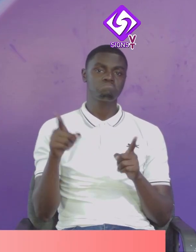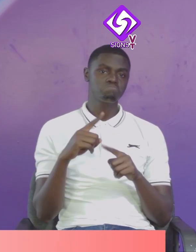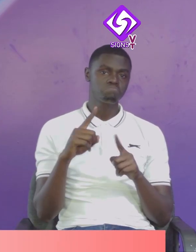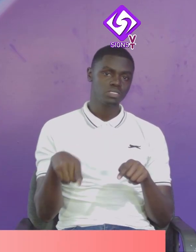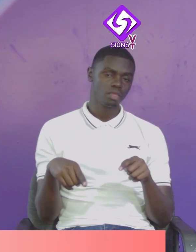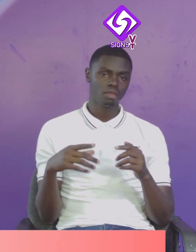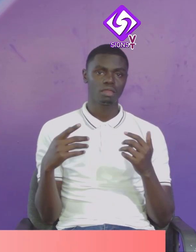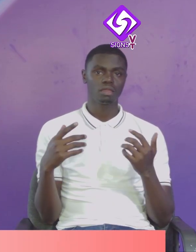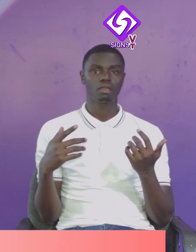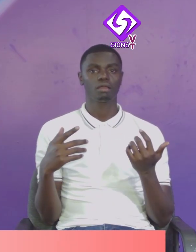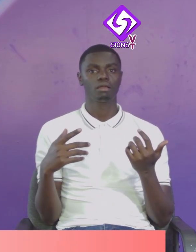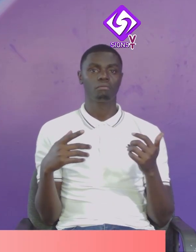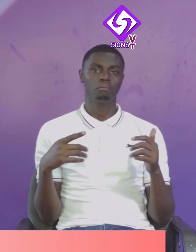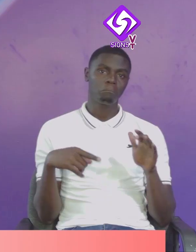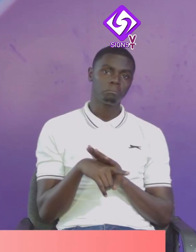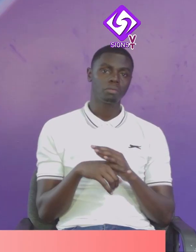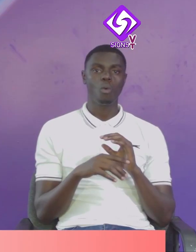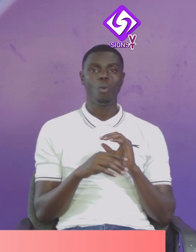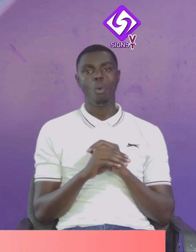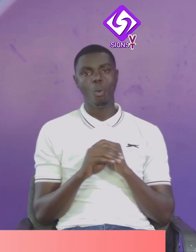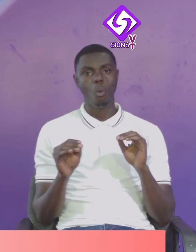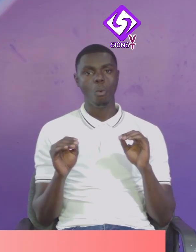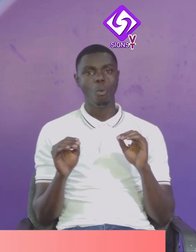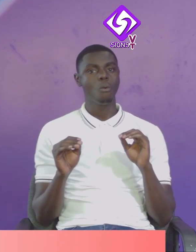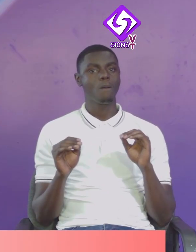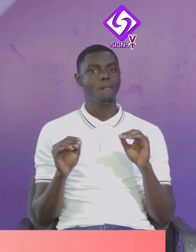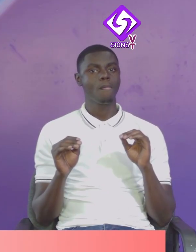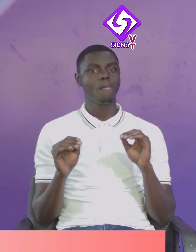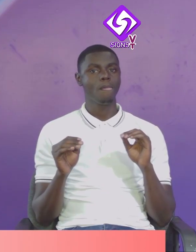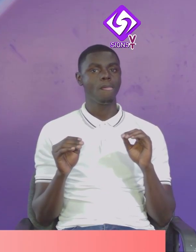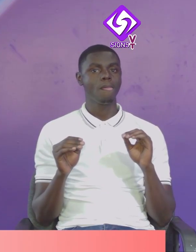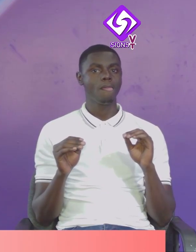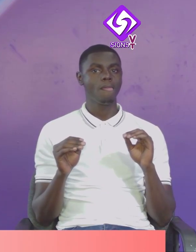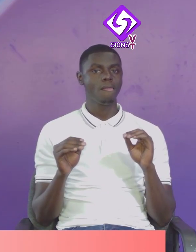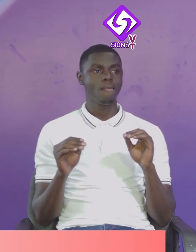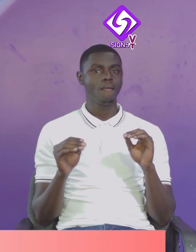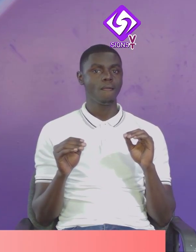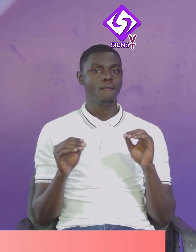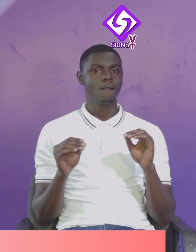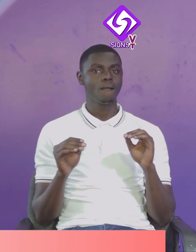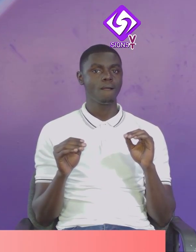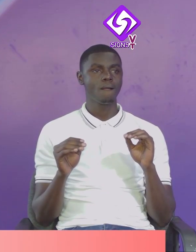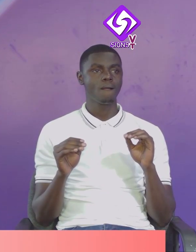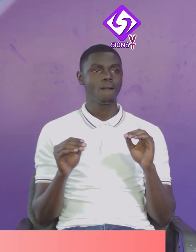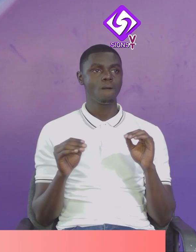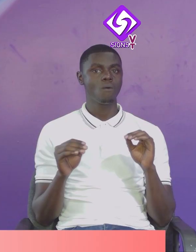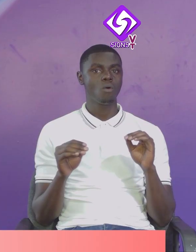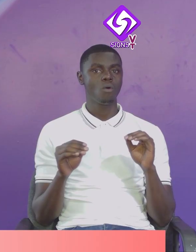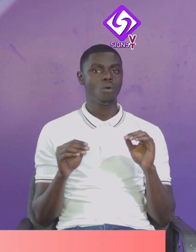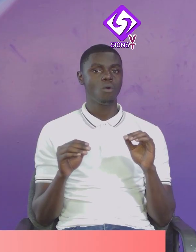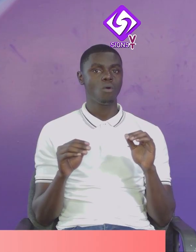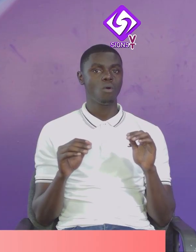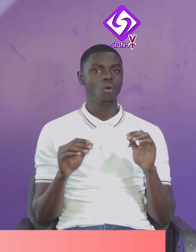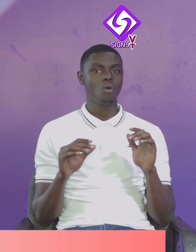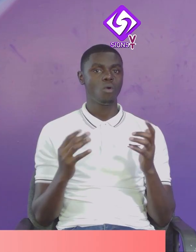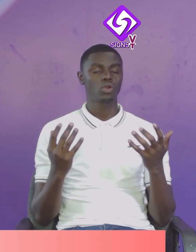them scoring goals, or they played really poorly, or was it DR Congo the better side because they